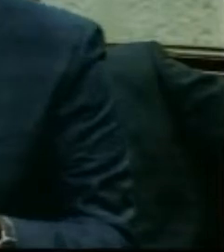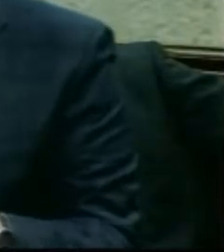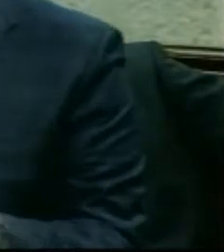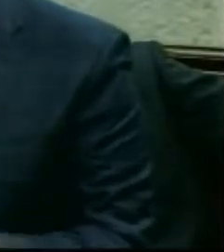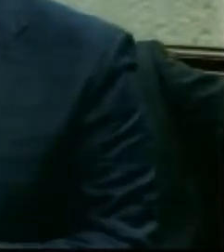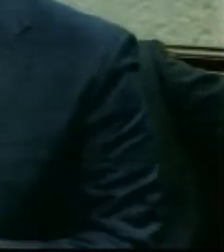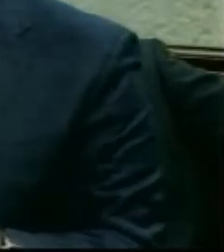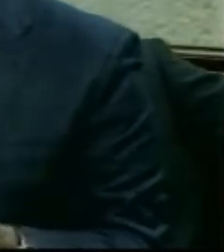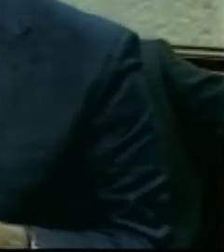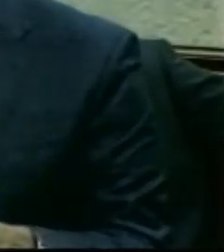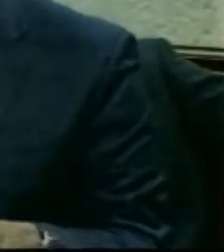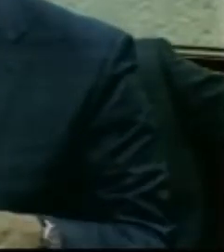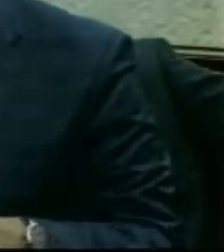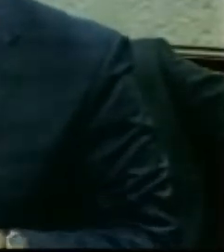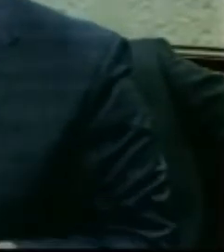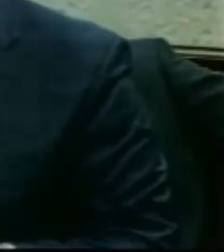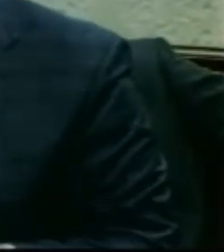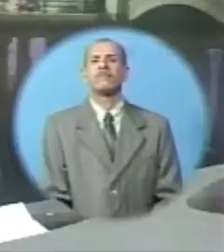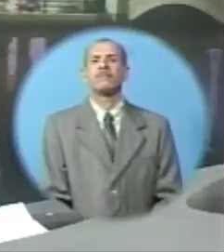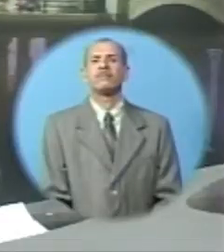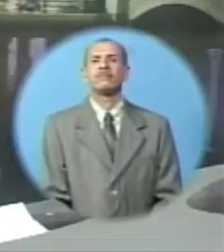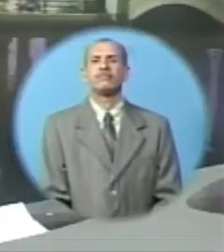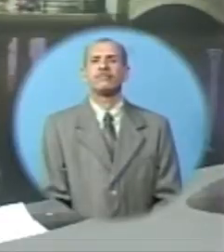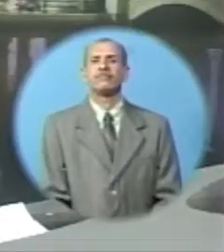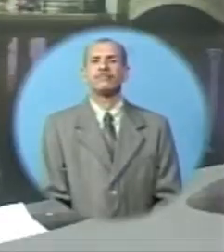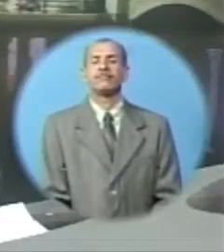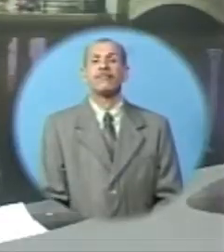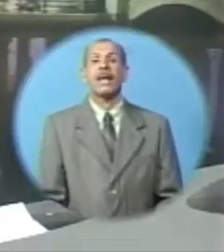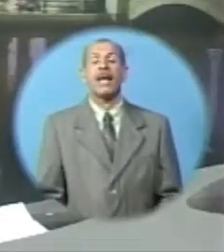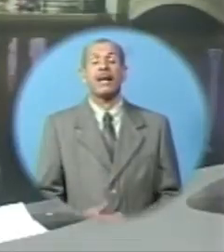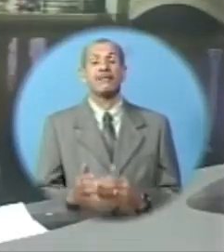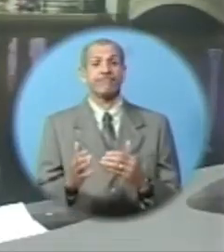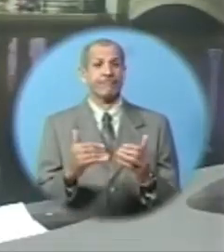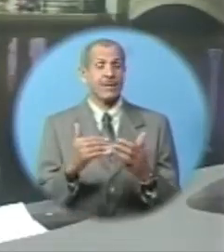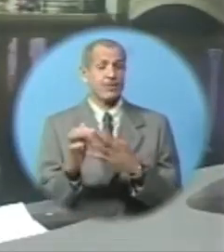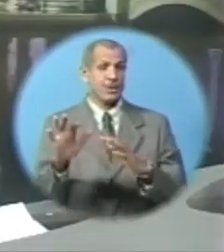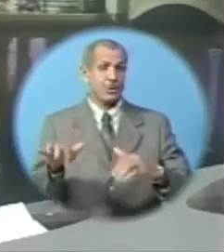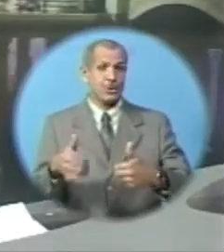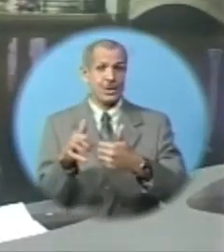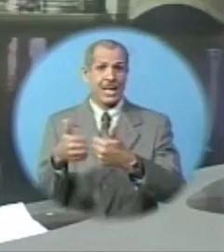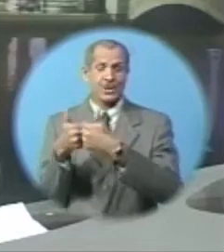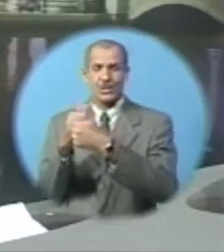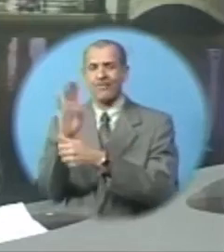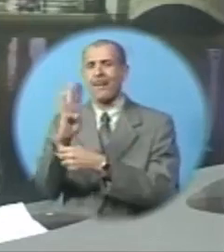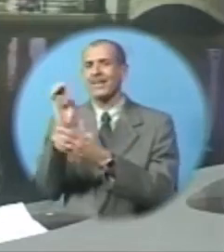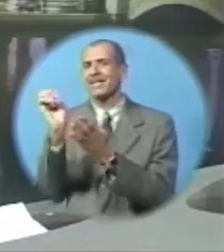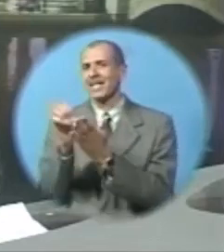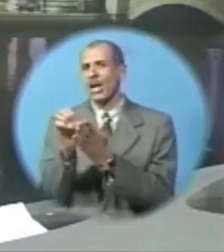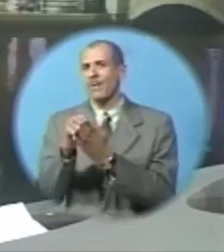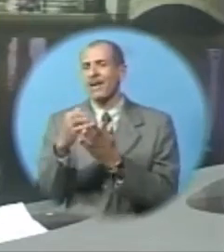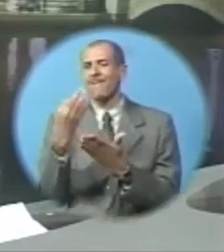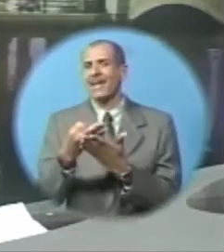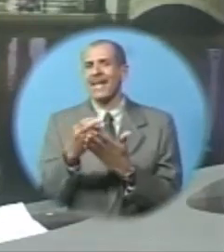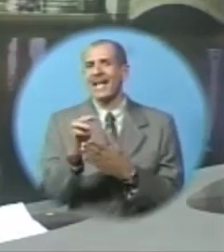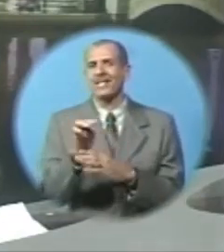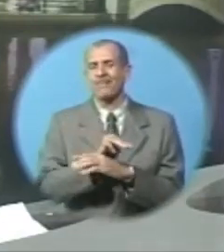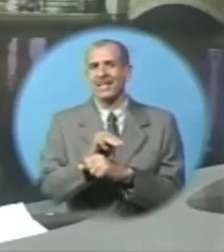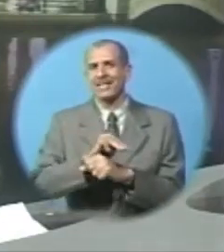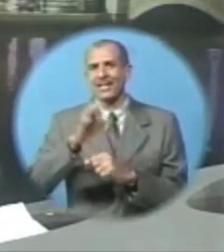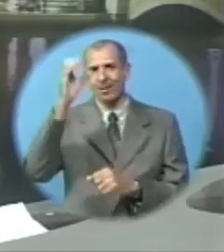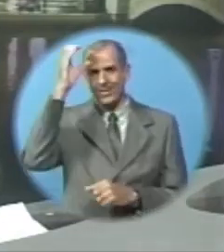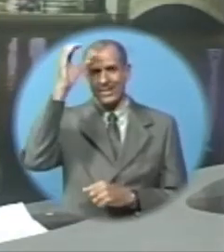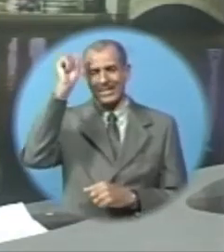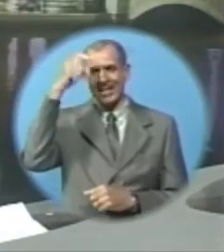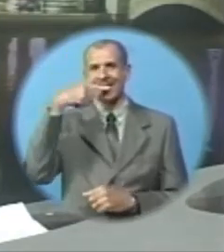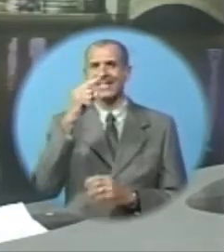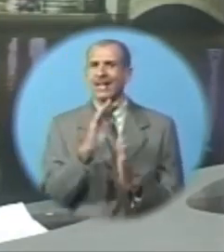workers of Barbados. And despite the challenges in the Barbados economy, Finance Minister Chris Sinkler says